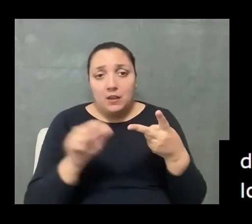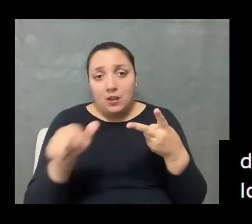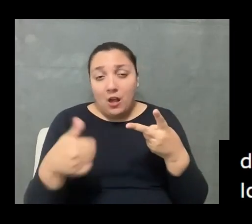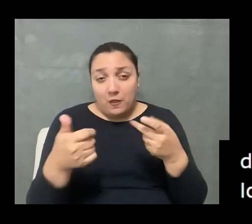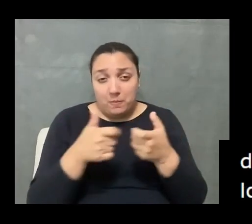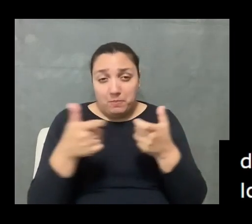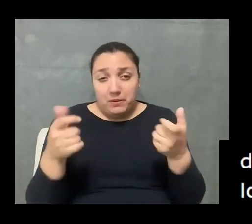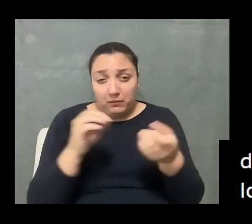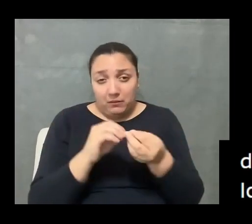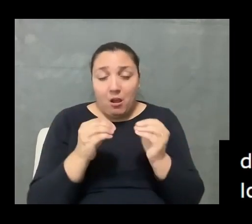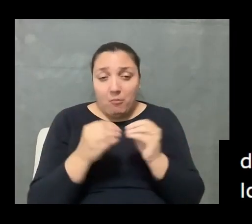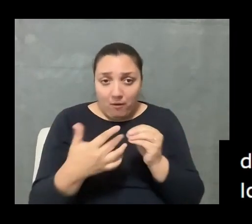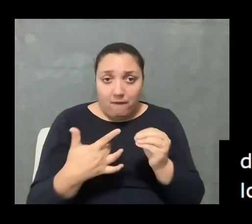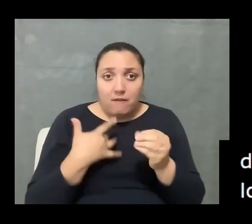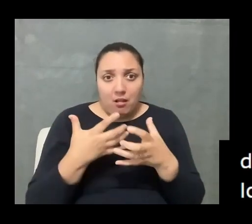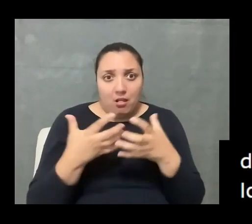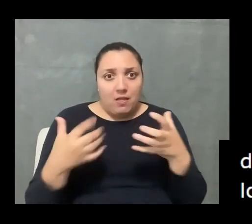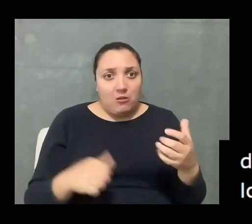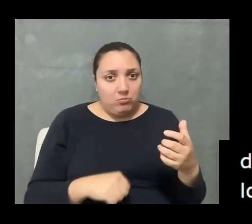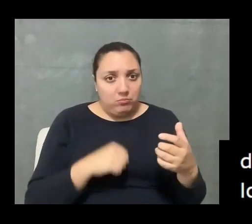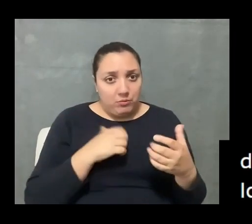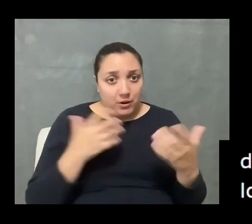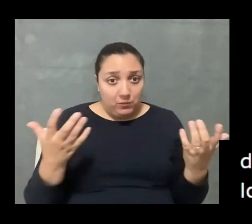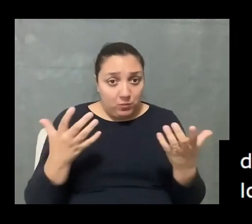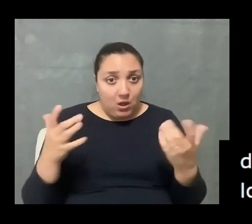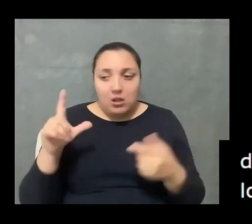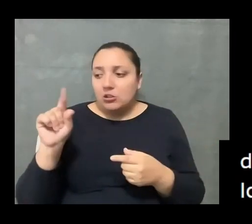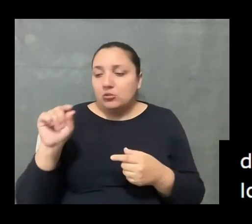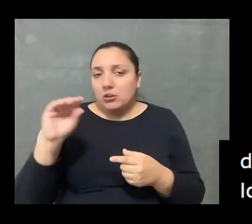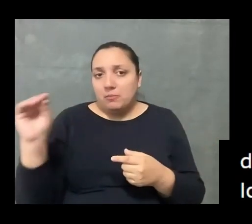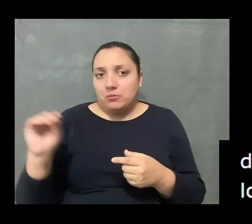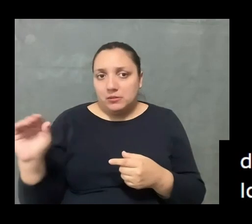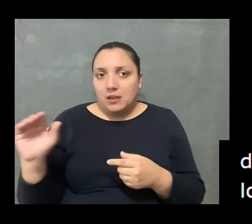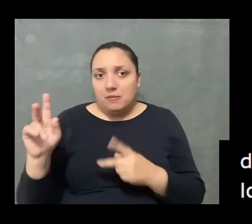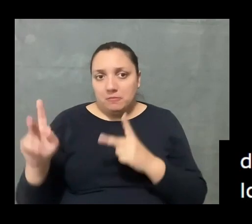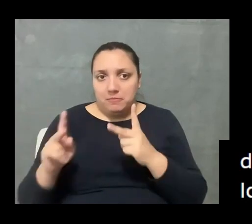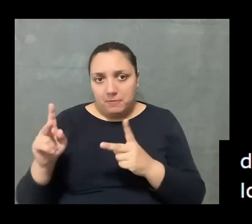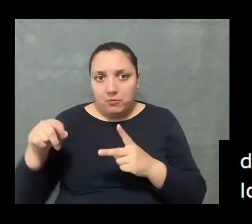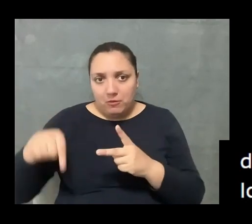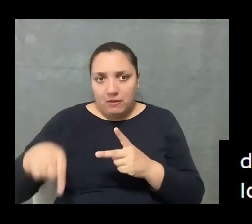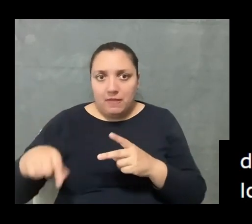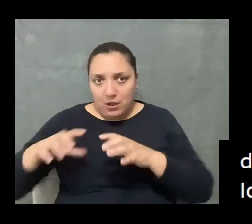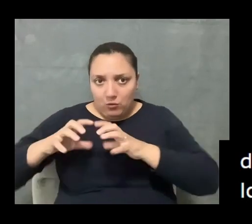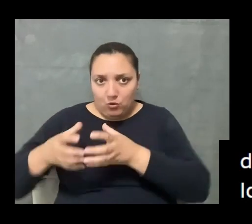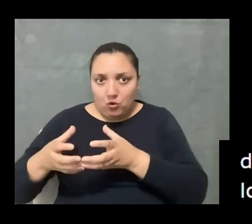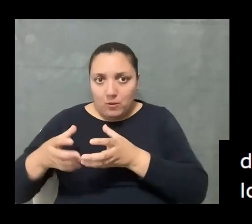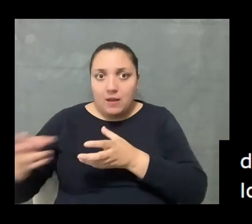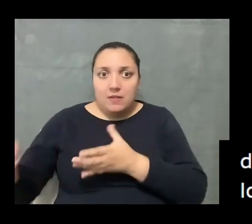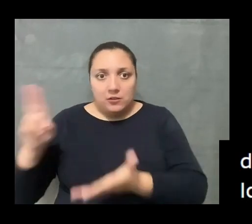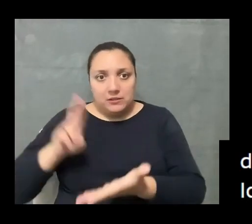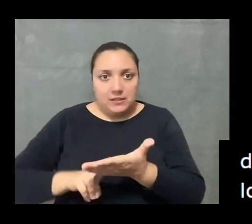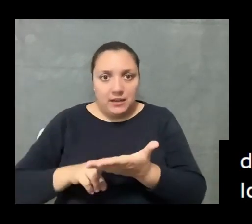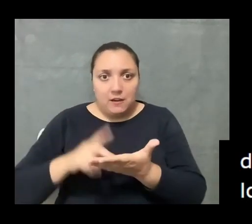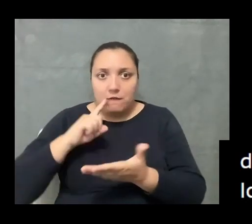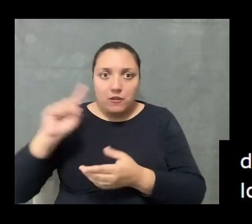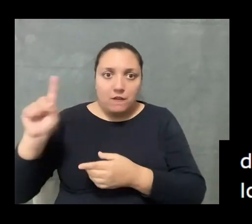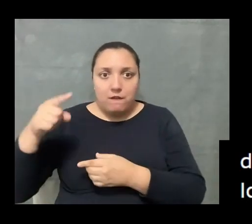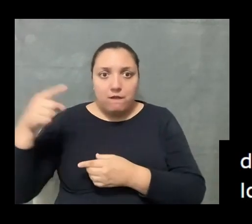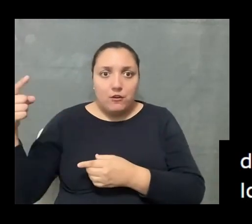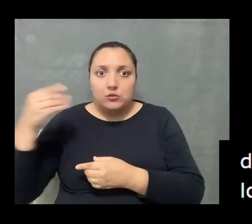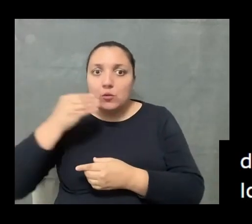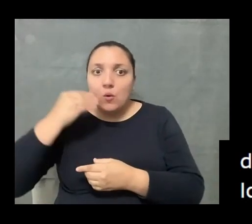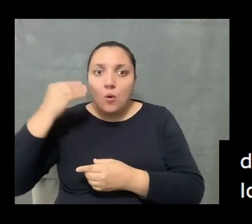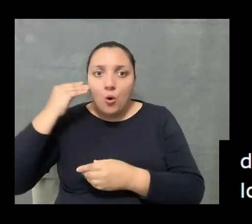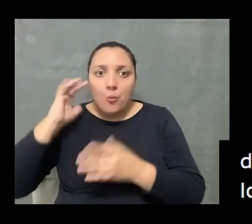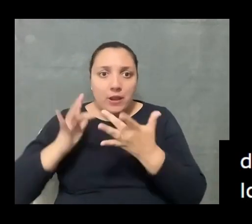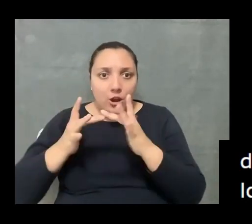feel a lot of pride about is that about 20% of our subscribers in this footprint are signing up for their first ever home internet